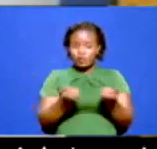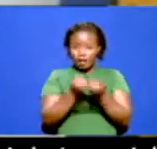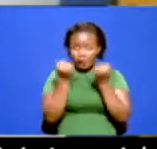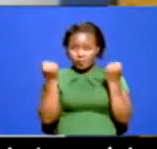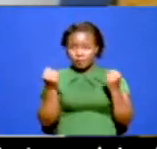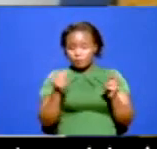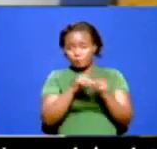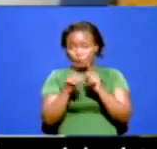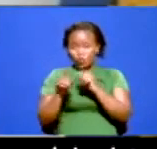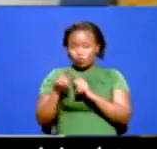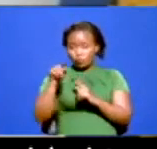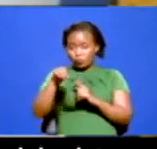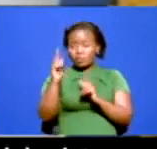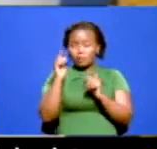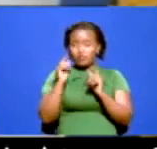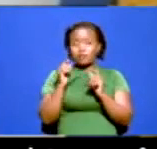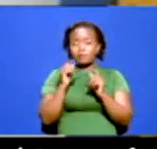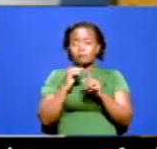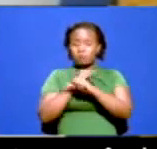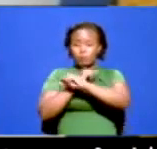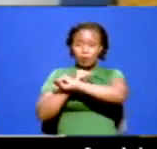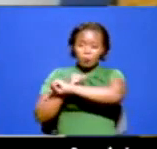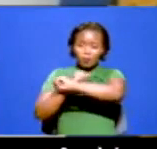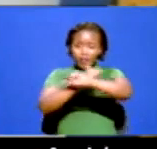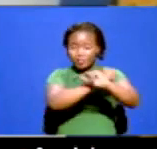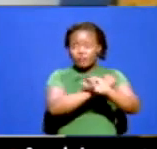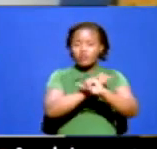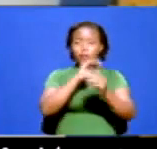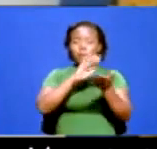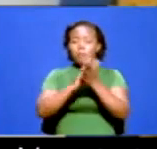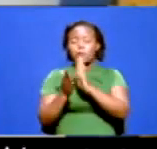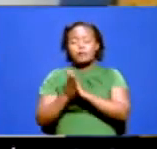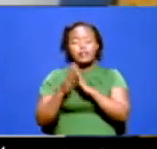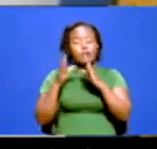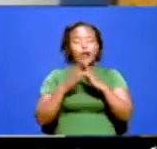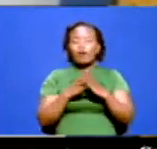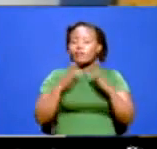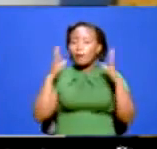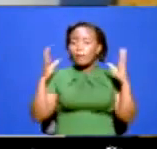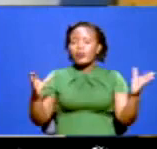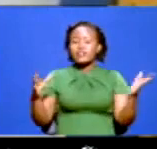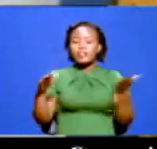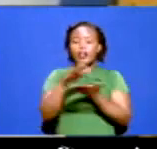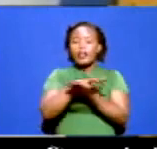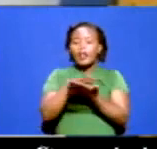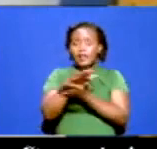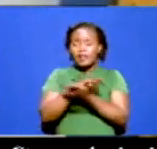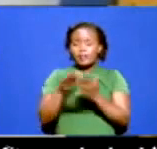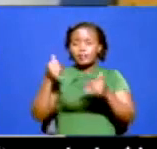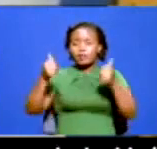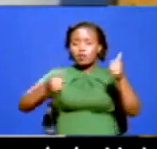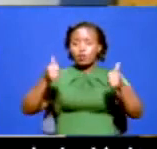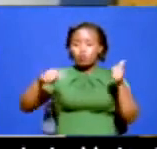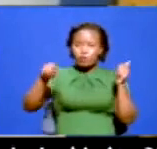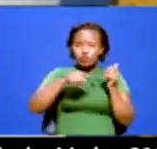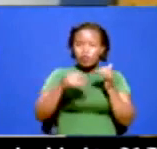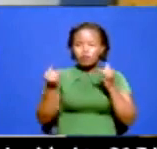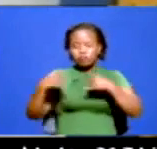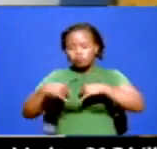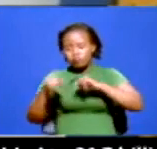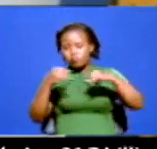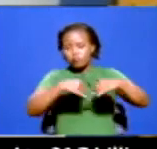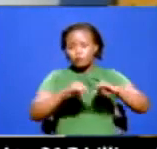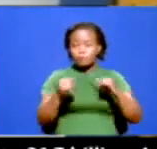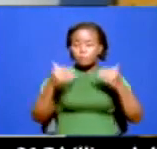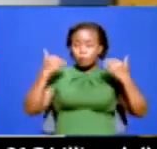force protection became one of the major areas of engaging in. I came in as the